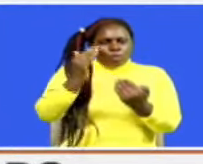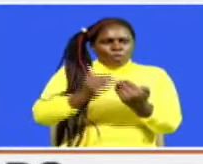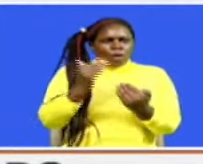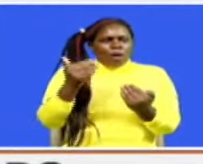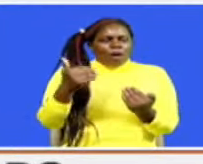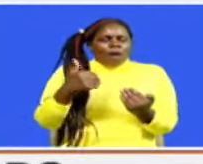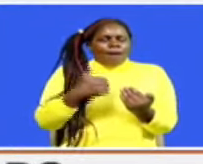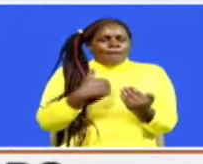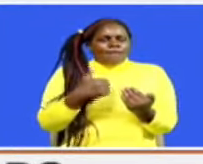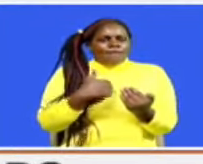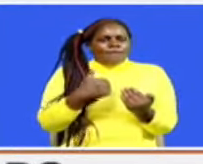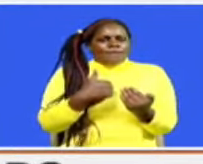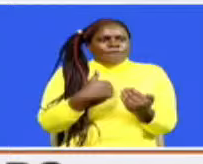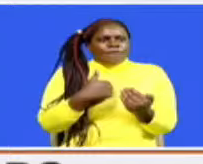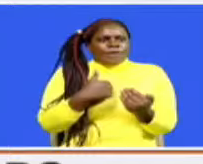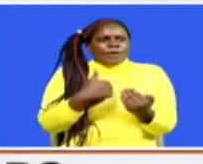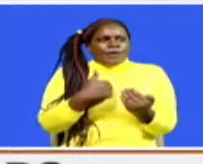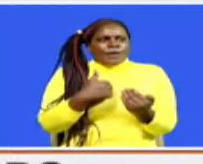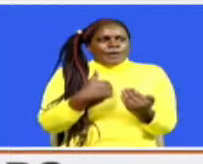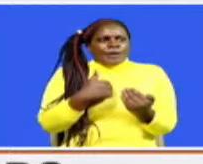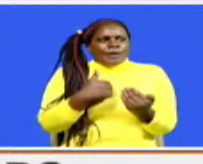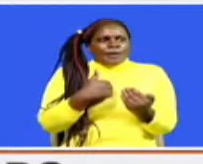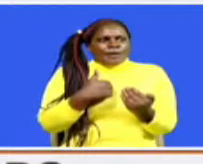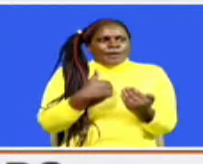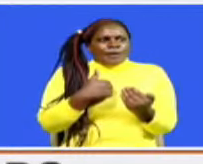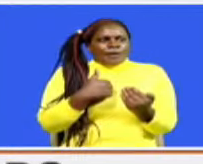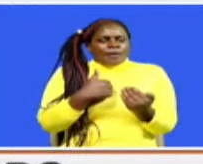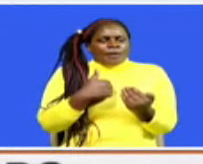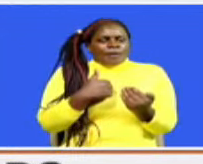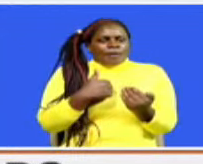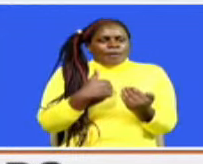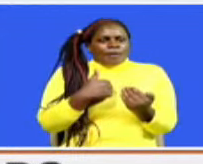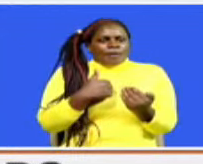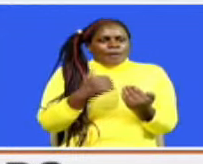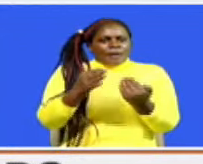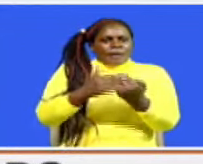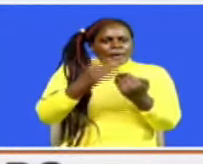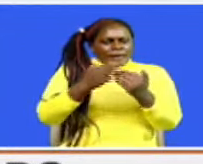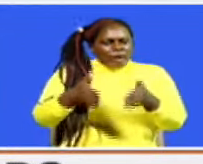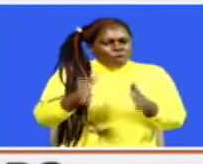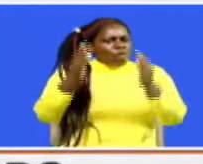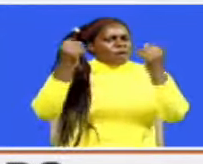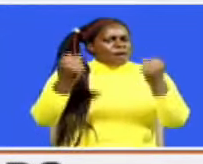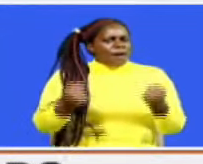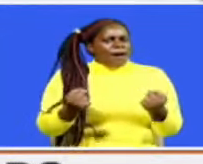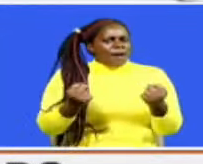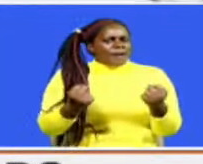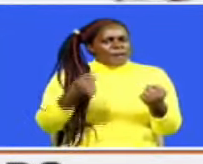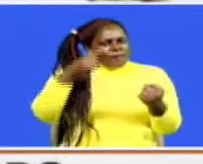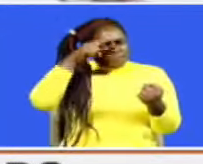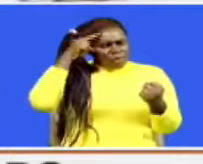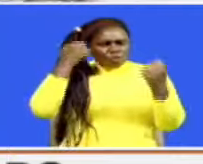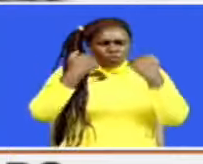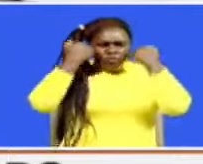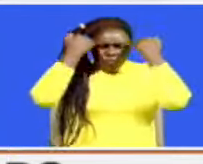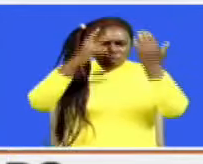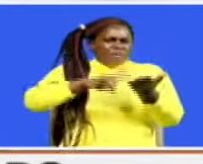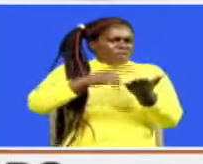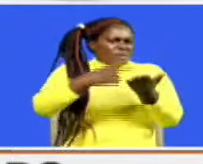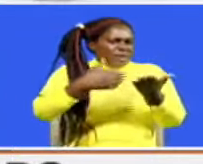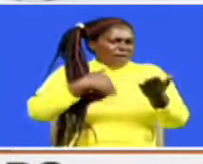still have a big gap in terms of maintaining some of our roads because of the constraints in terms of resources.